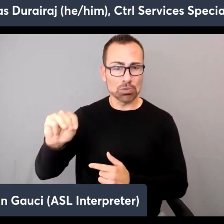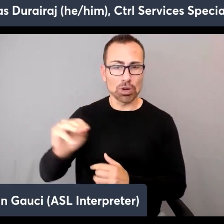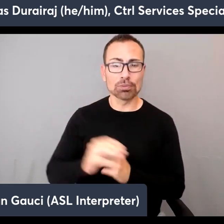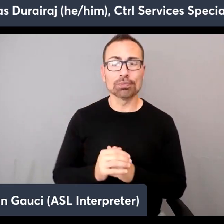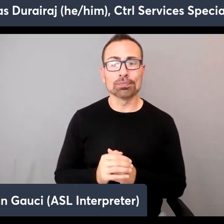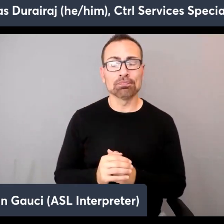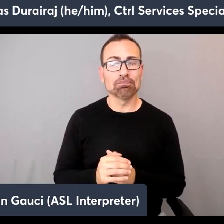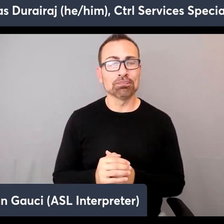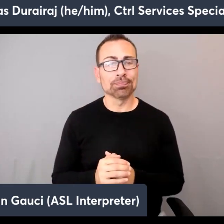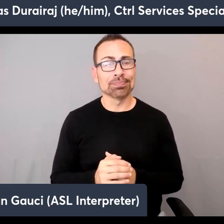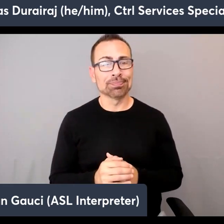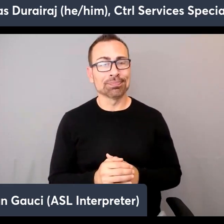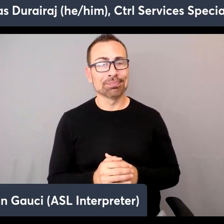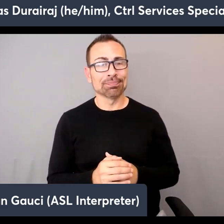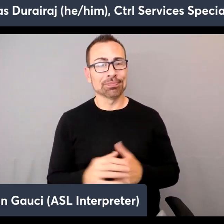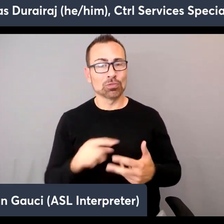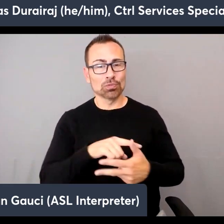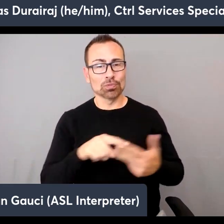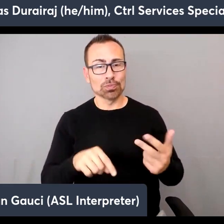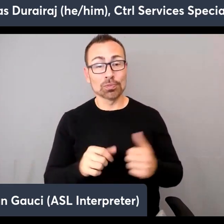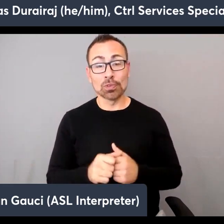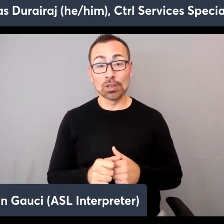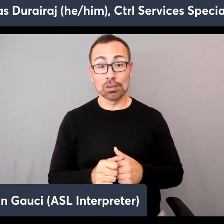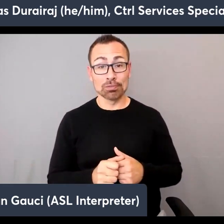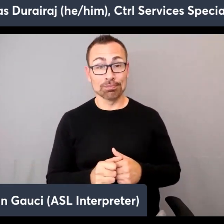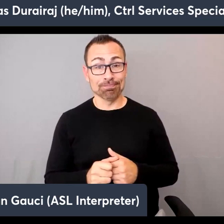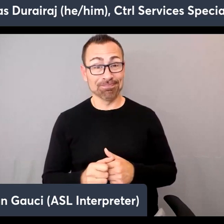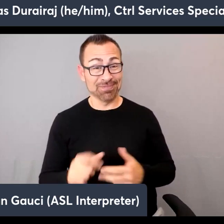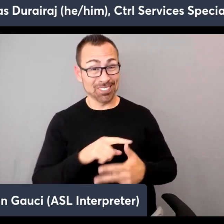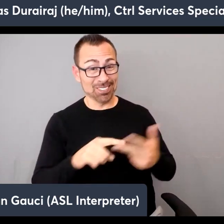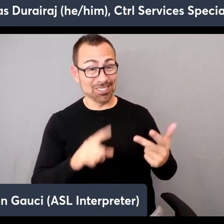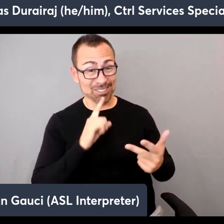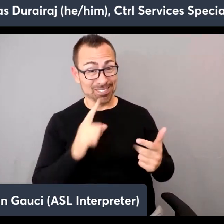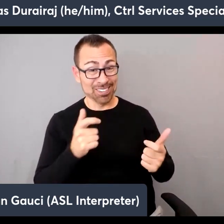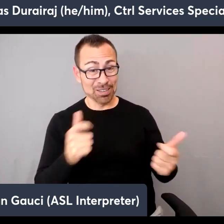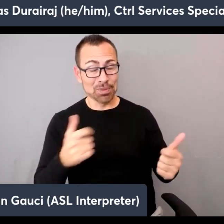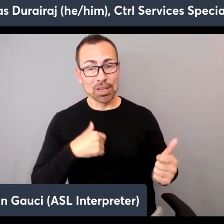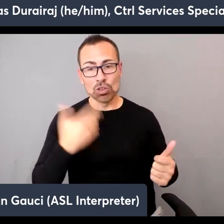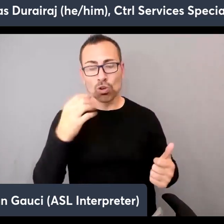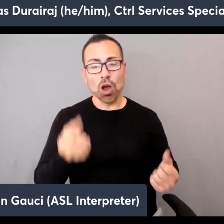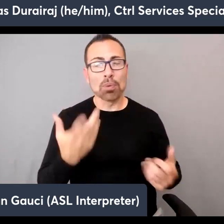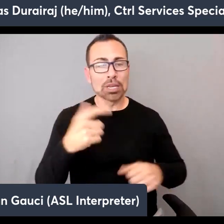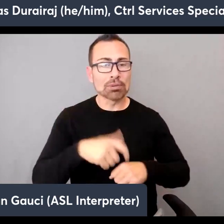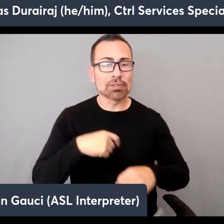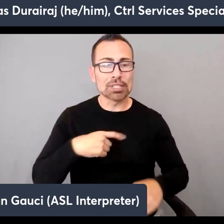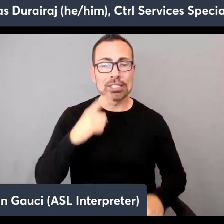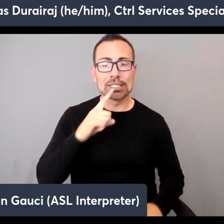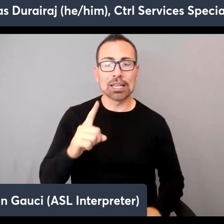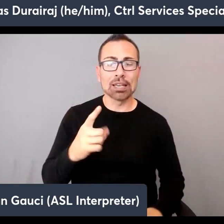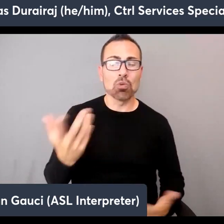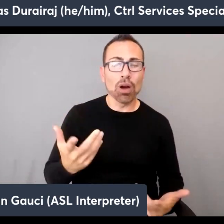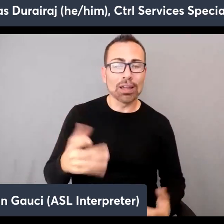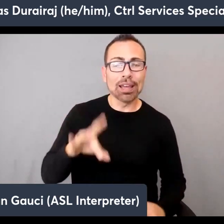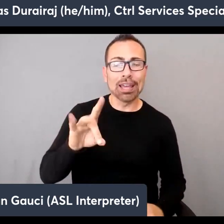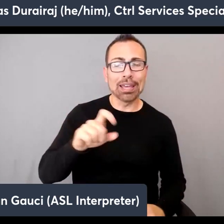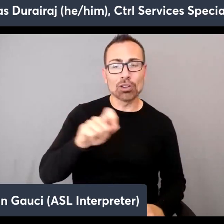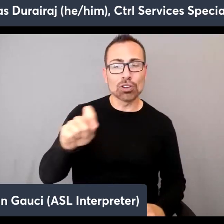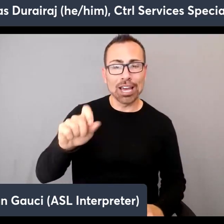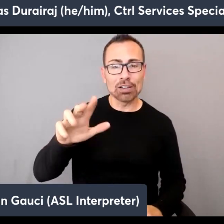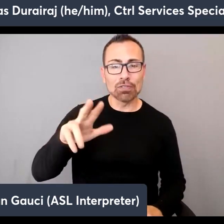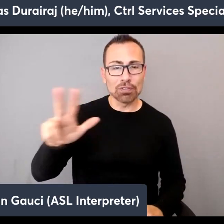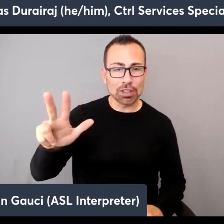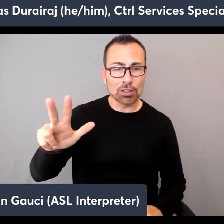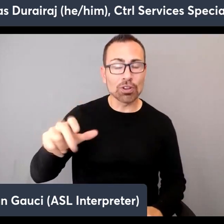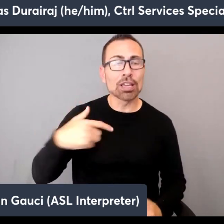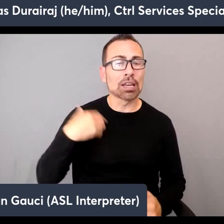Yeah, those are three big ones. You would not know how many times I've had to say 800-53 in the last 2 years. And I